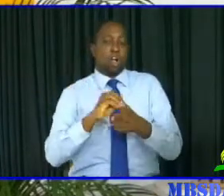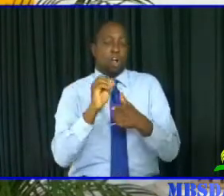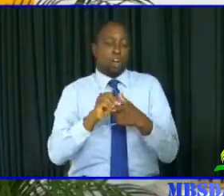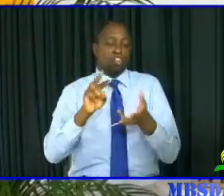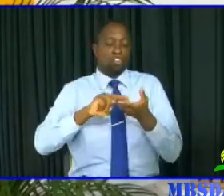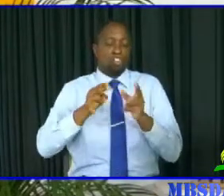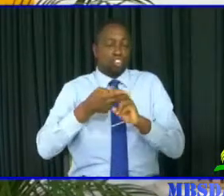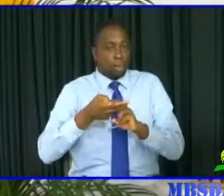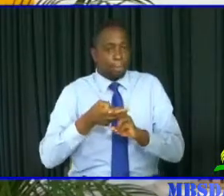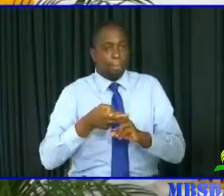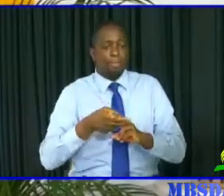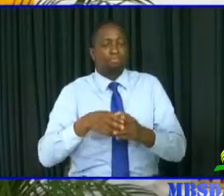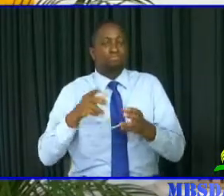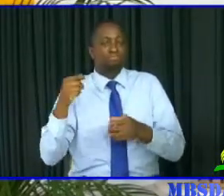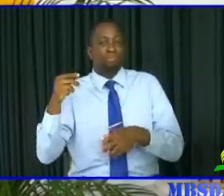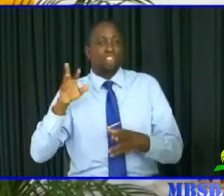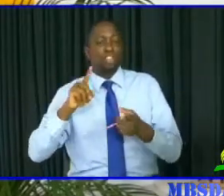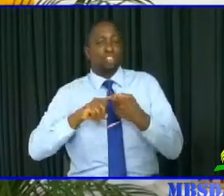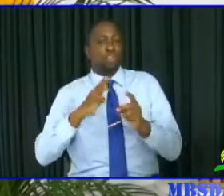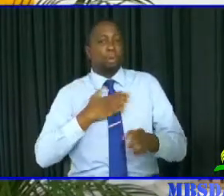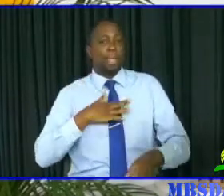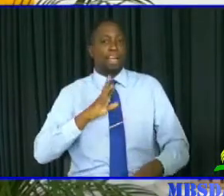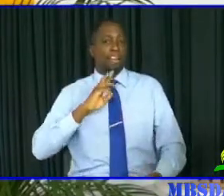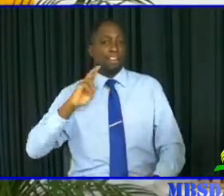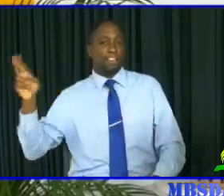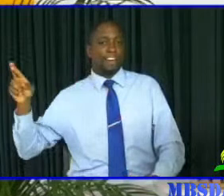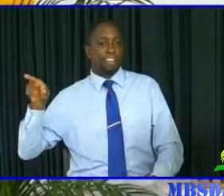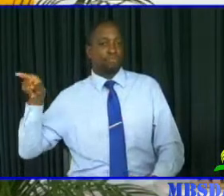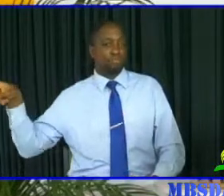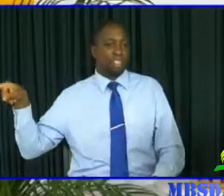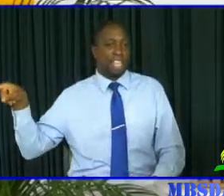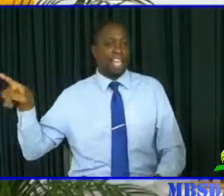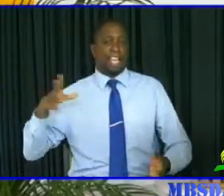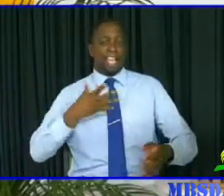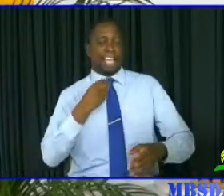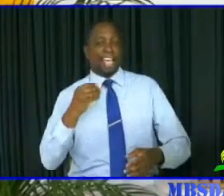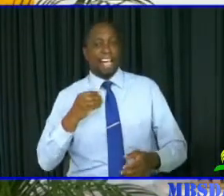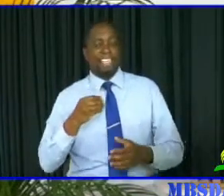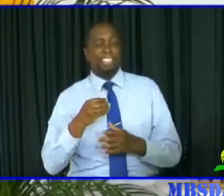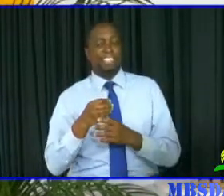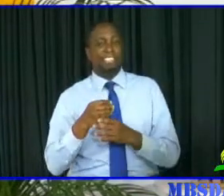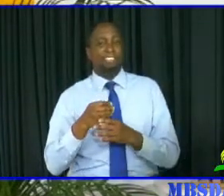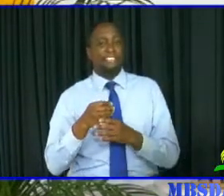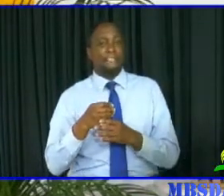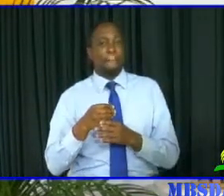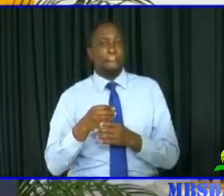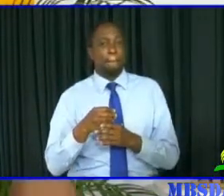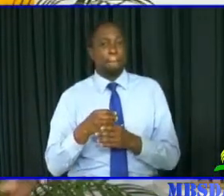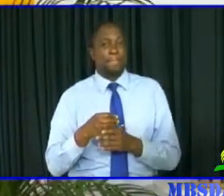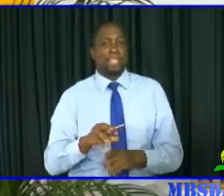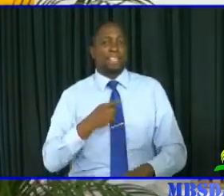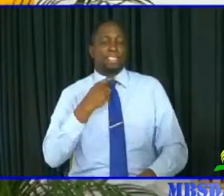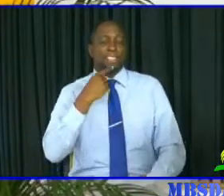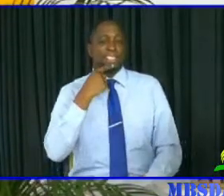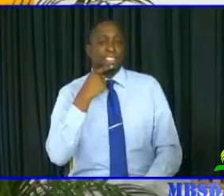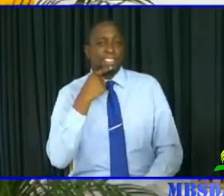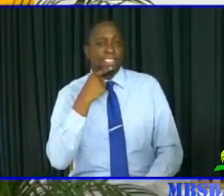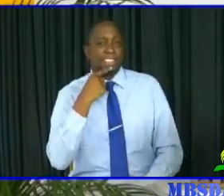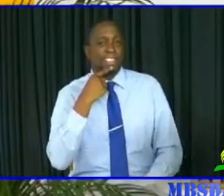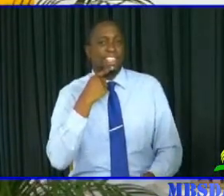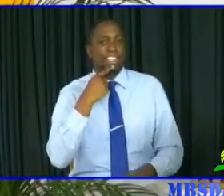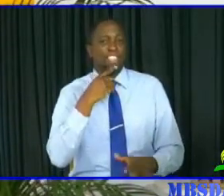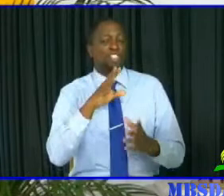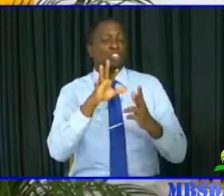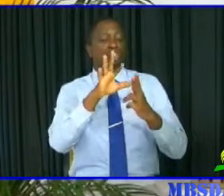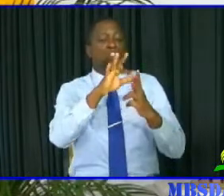Choose baptism. For he who believes and is baptized, the same shall be saved. Baptism indicates that you want to